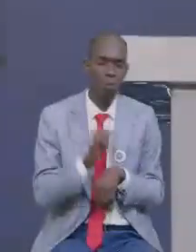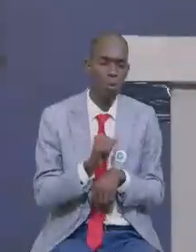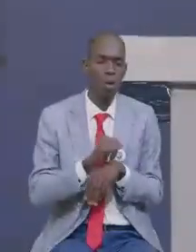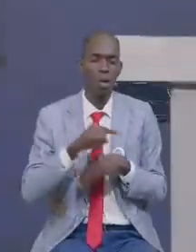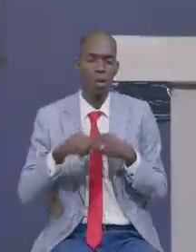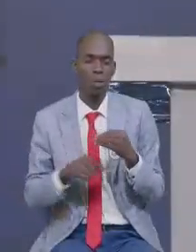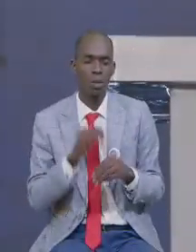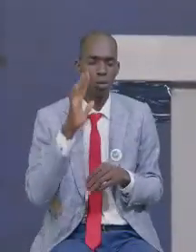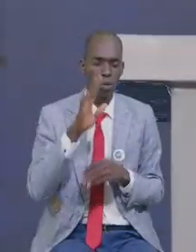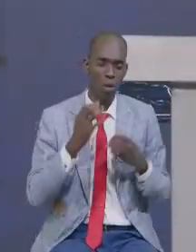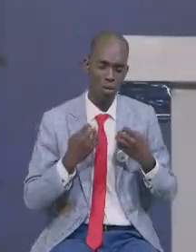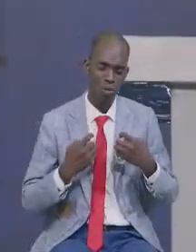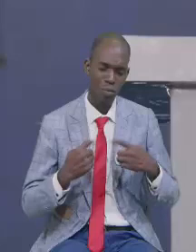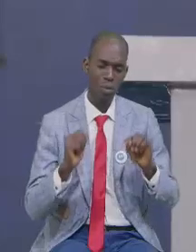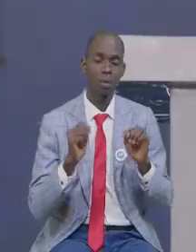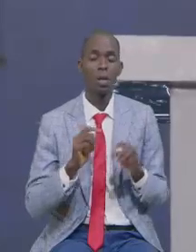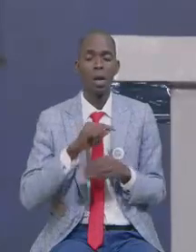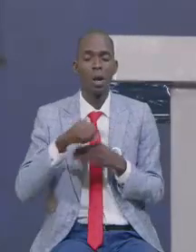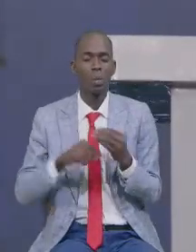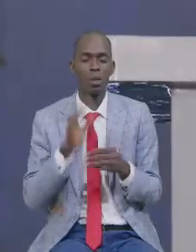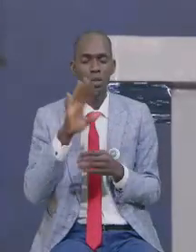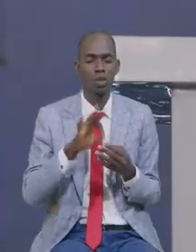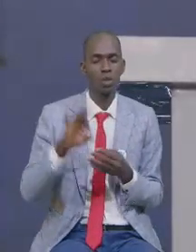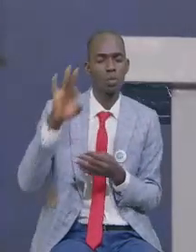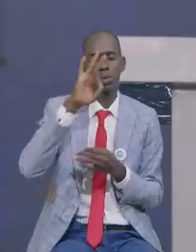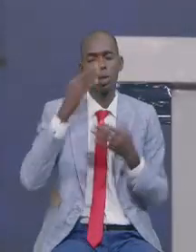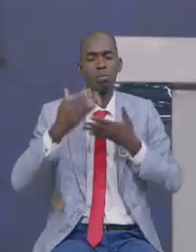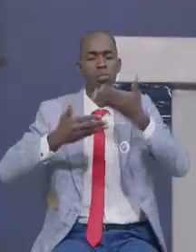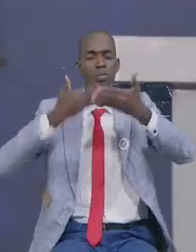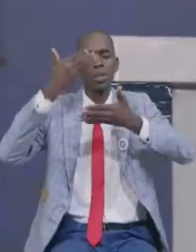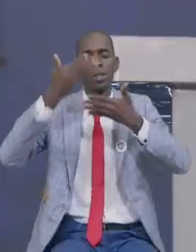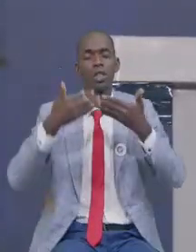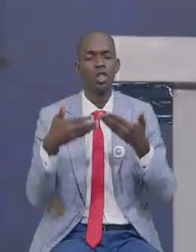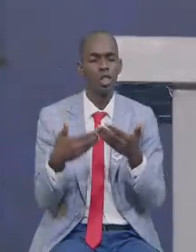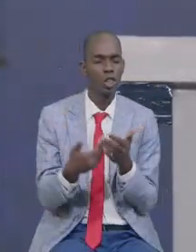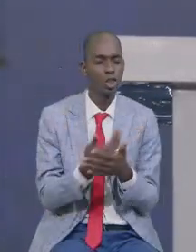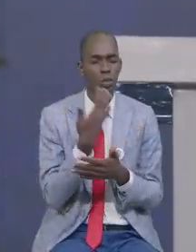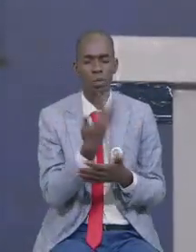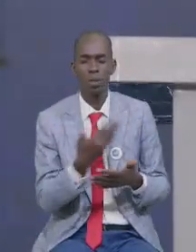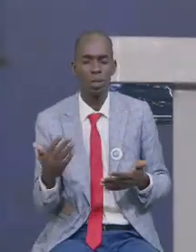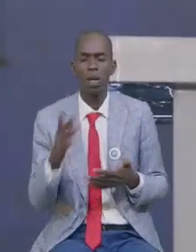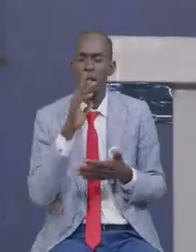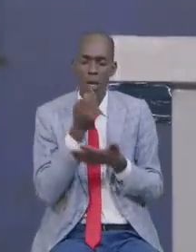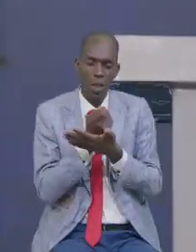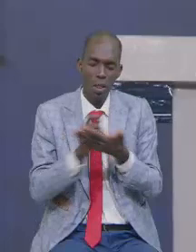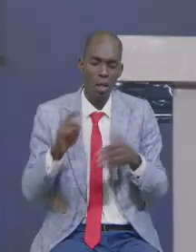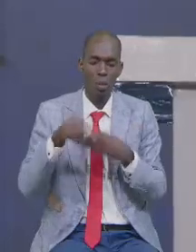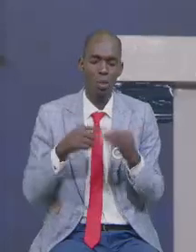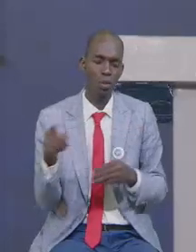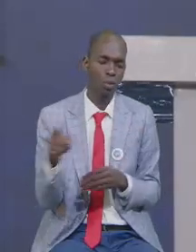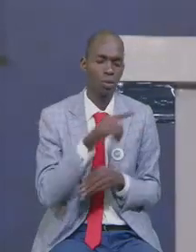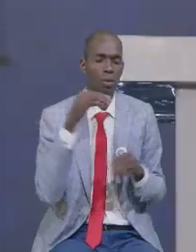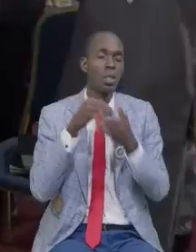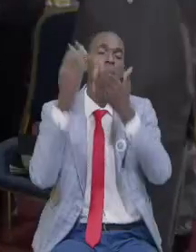your effort, concerning your spiritual progress. New things are reaching concerning you in